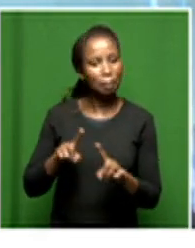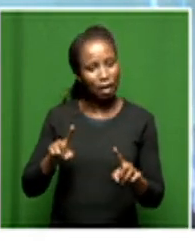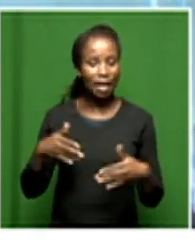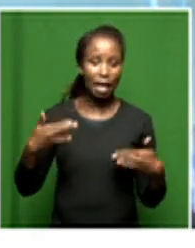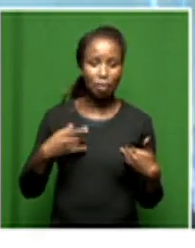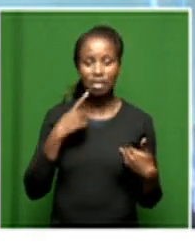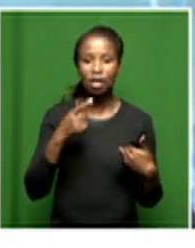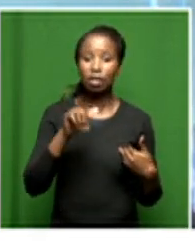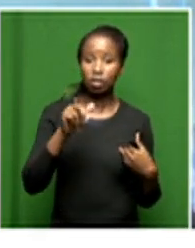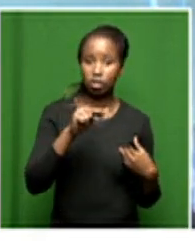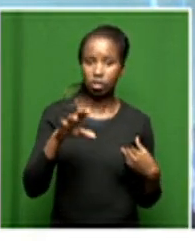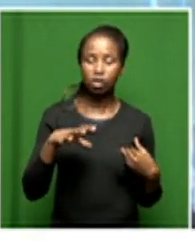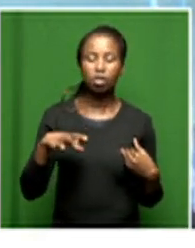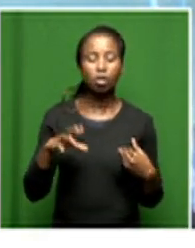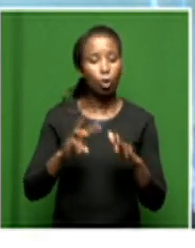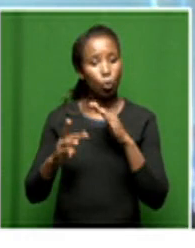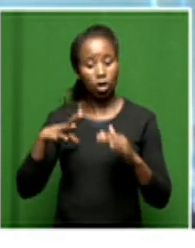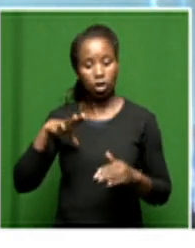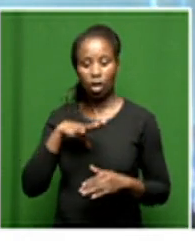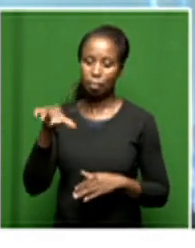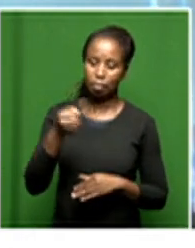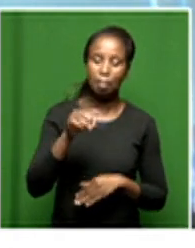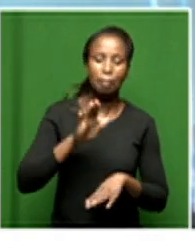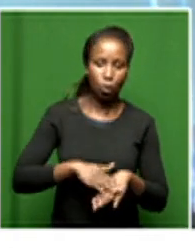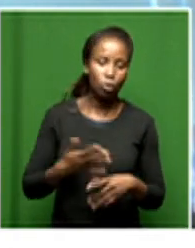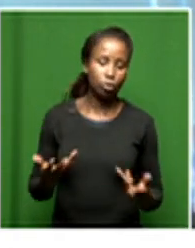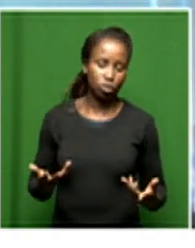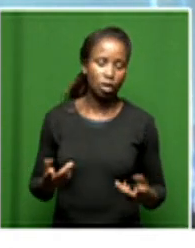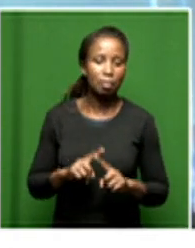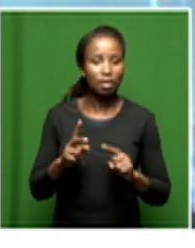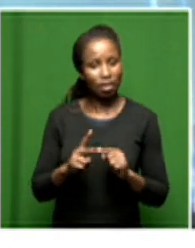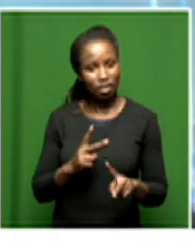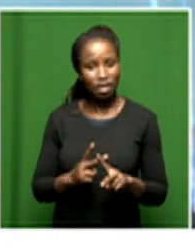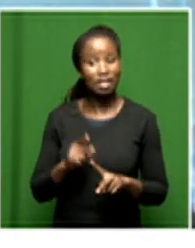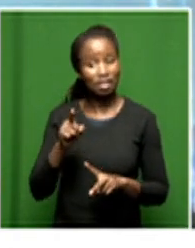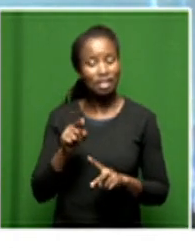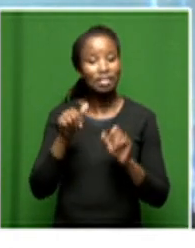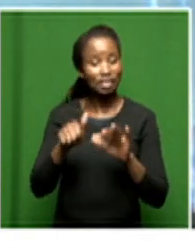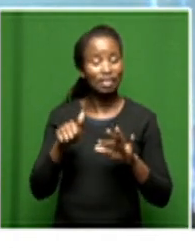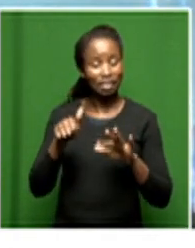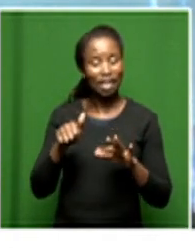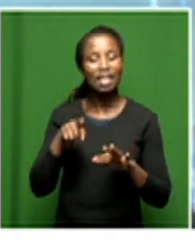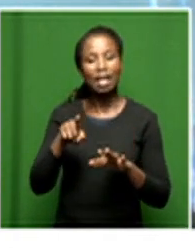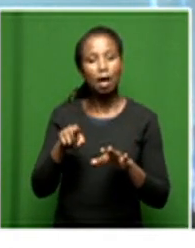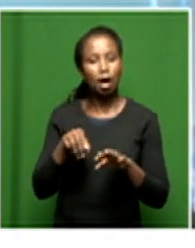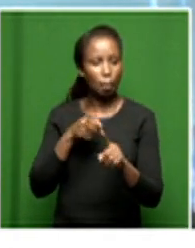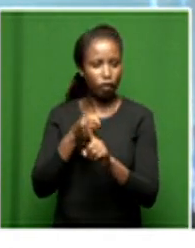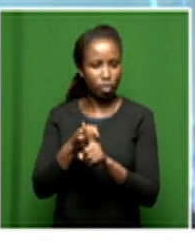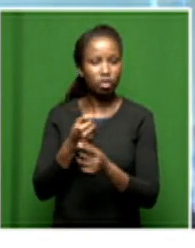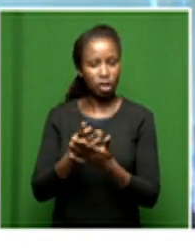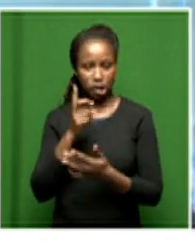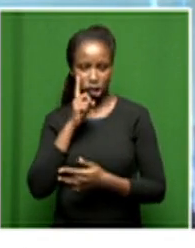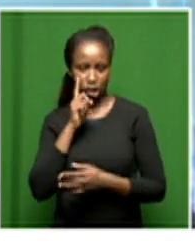ward councillor to represent this community for the next few months. But the MAP 16 movement is going to be a local party we need to watch on the road